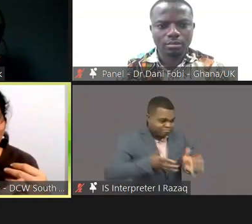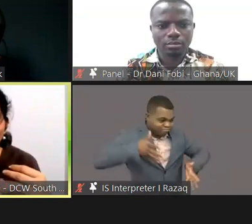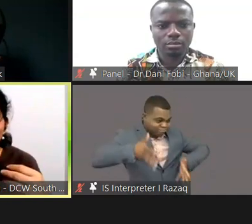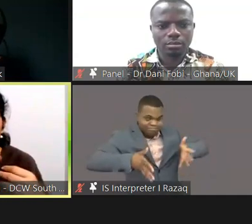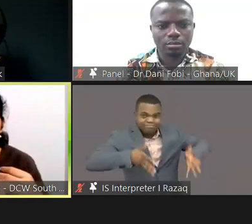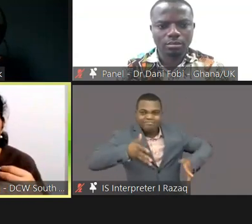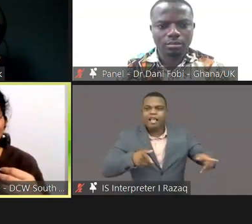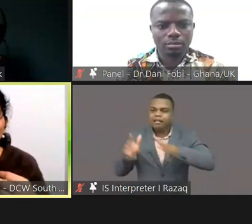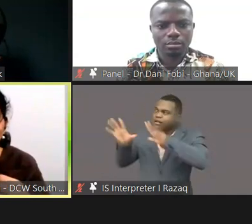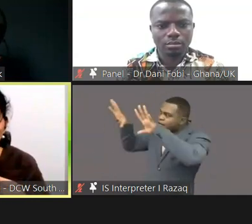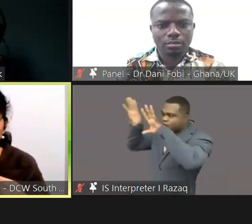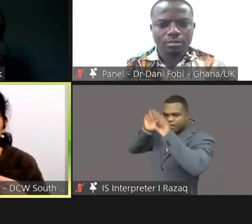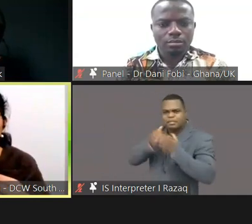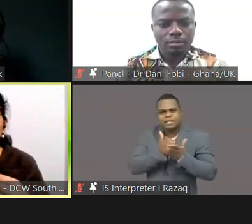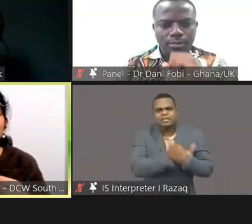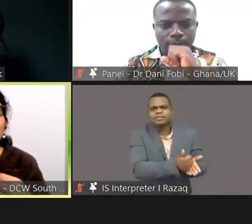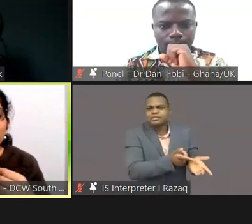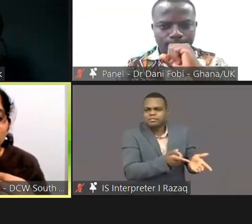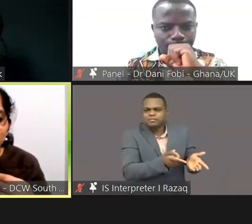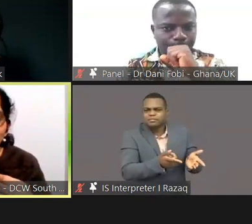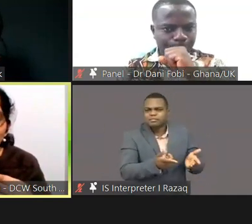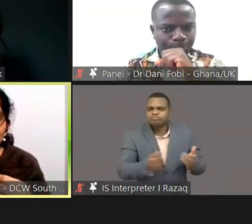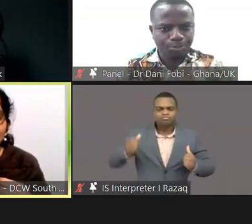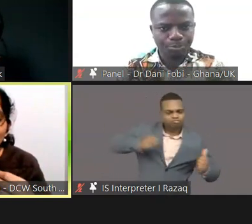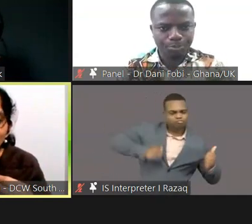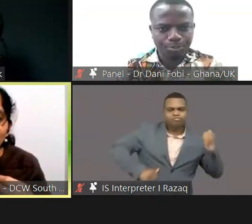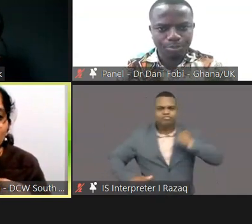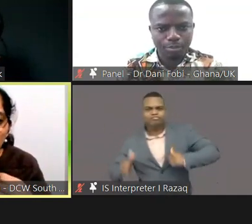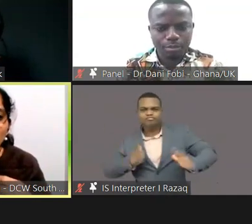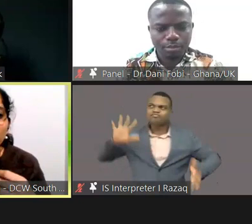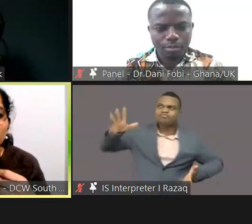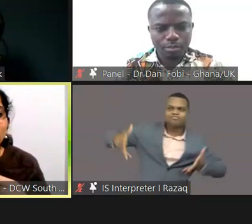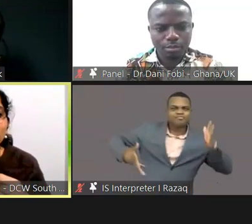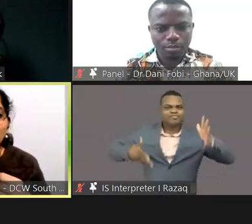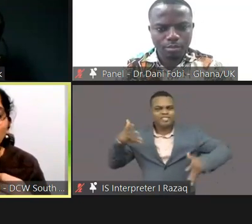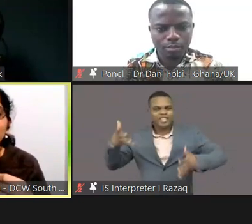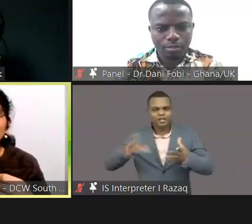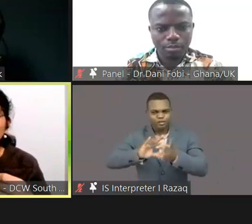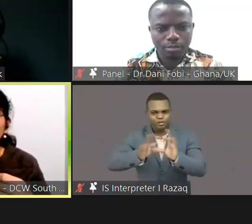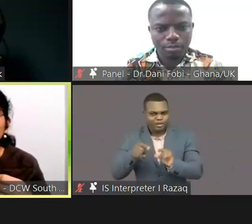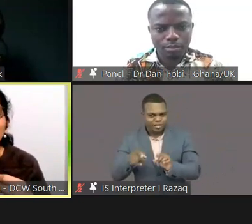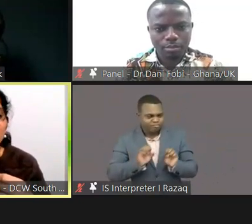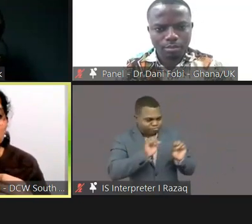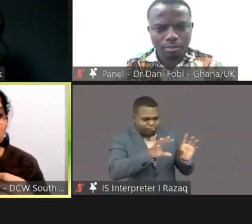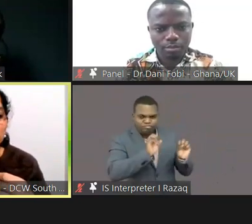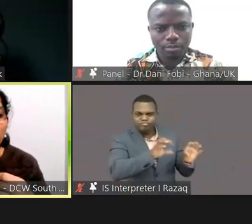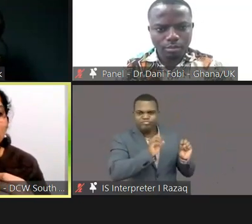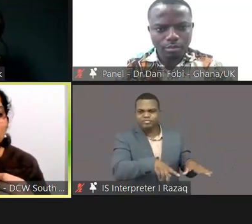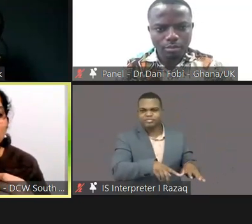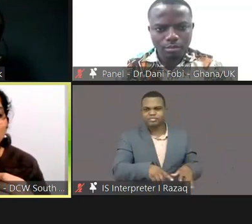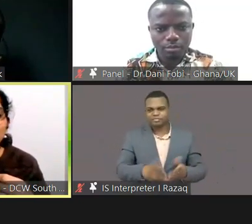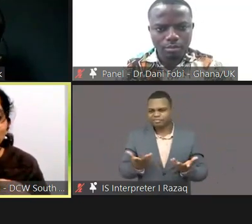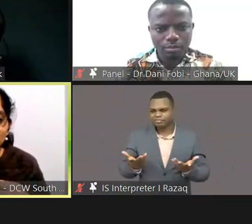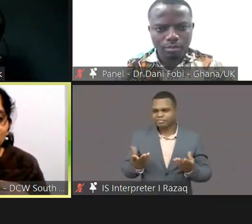be objects that you can then point out to. So reading initially starts off to be a good